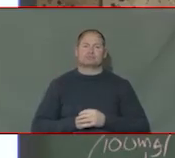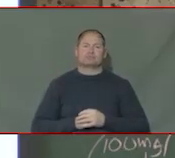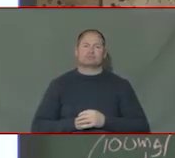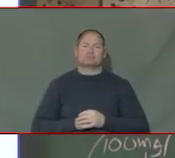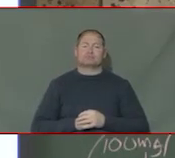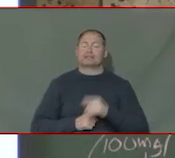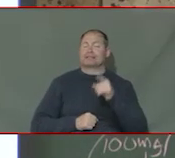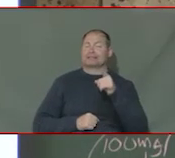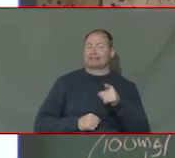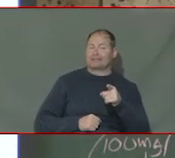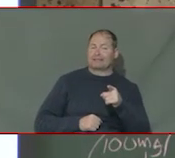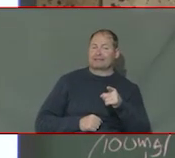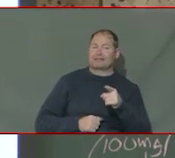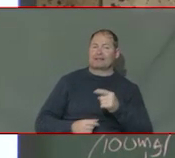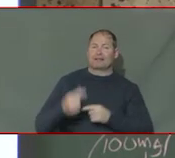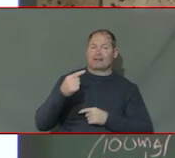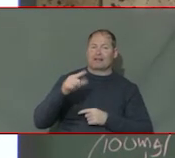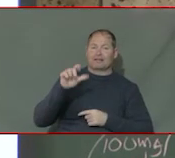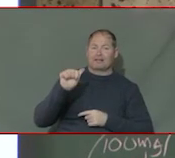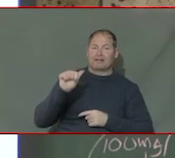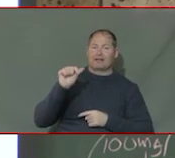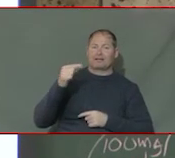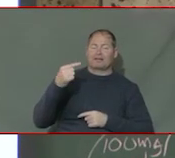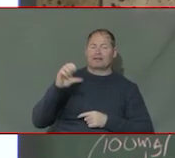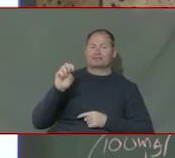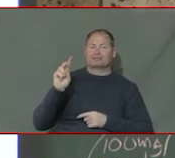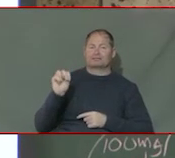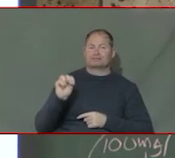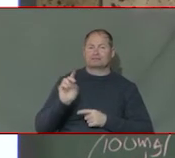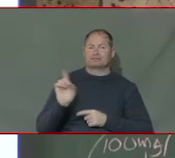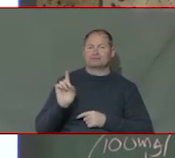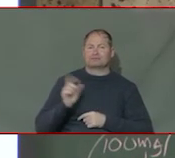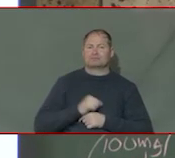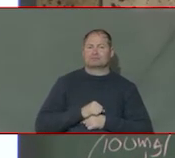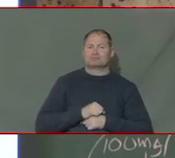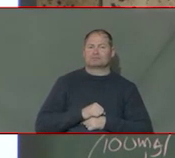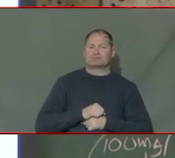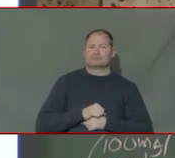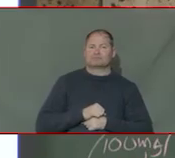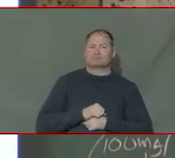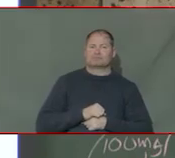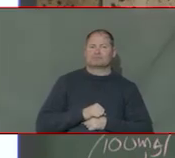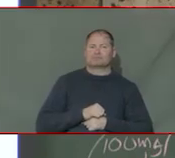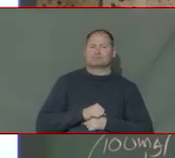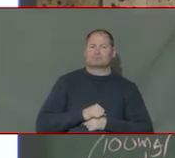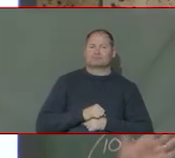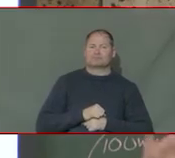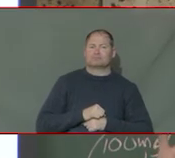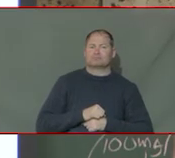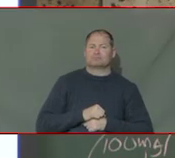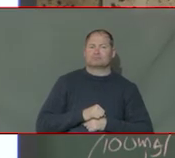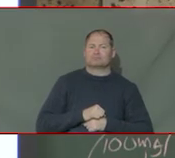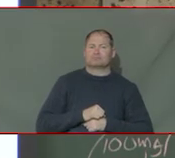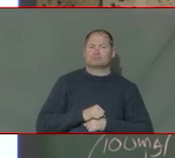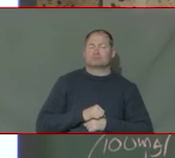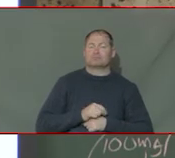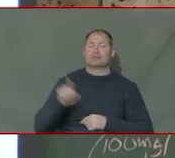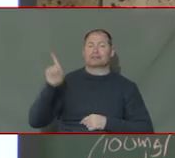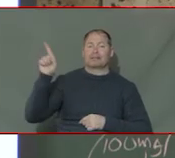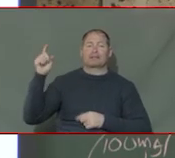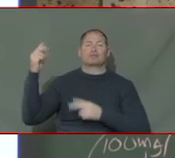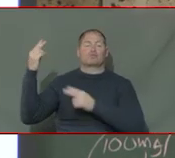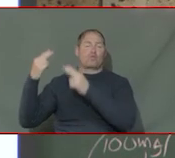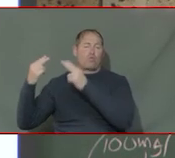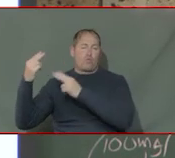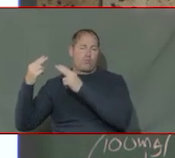glycogen then? Glycogen is glucose stored. Yes. So the one is a hormone, opposite to insulin,